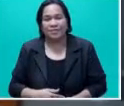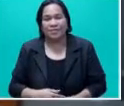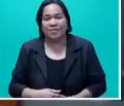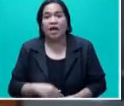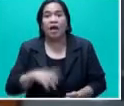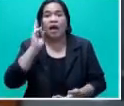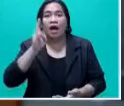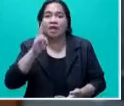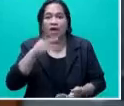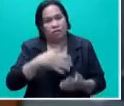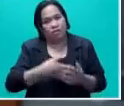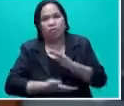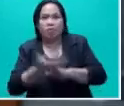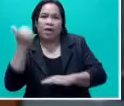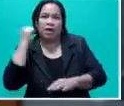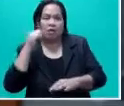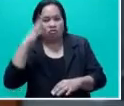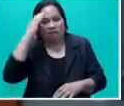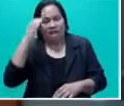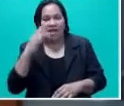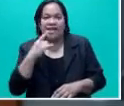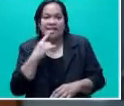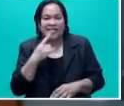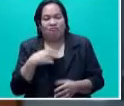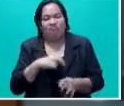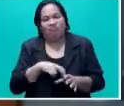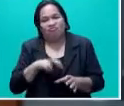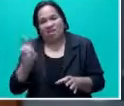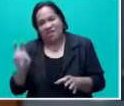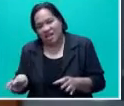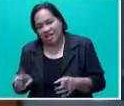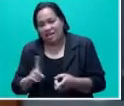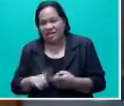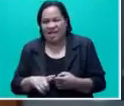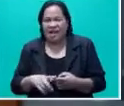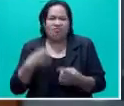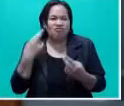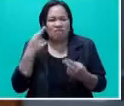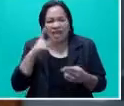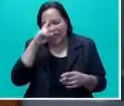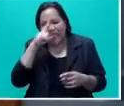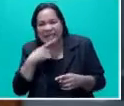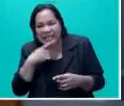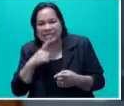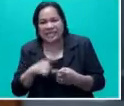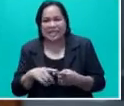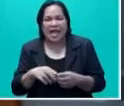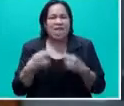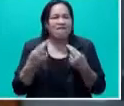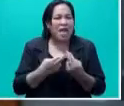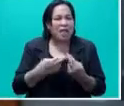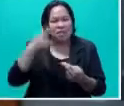they are going back to their countries due to resignation of reasons like ill health, family